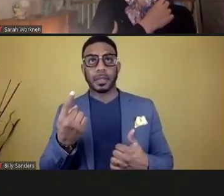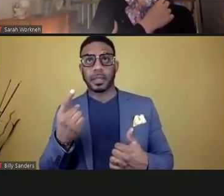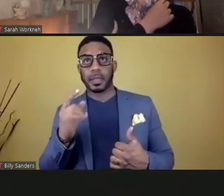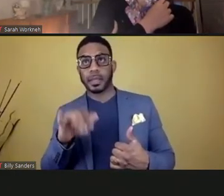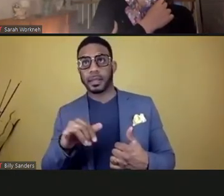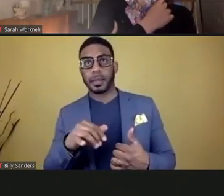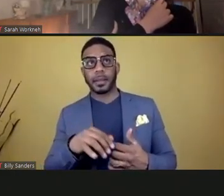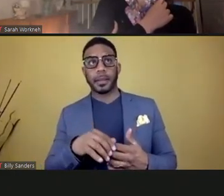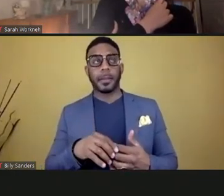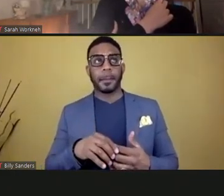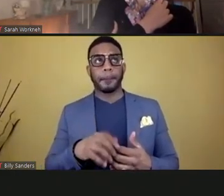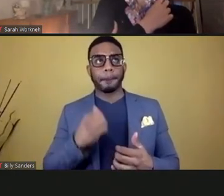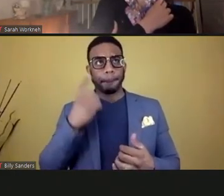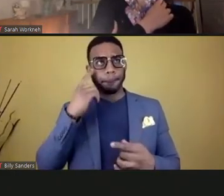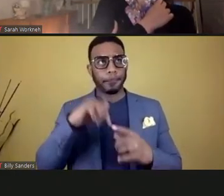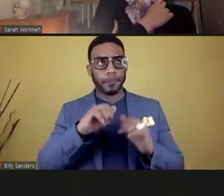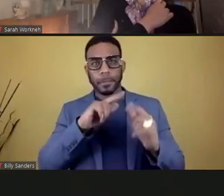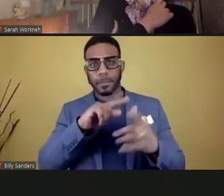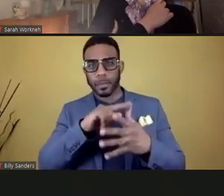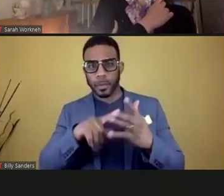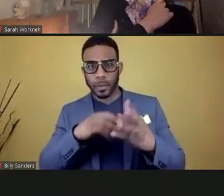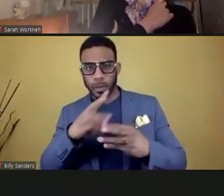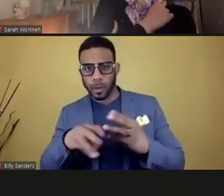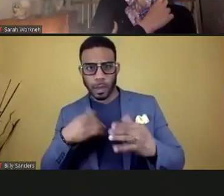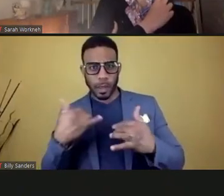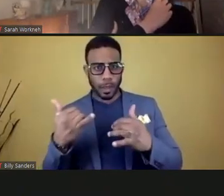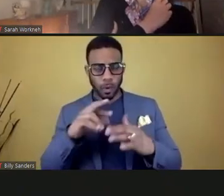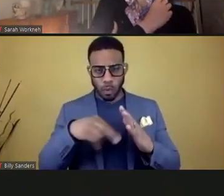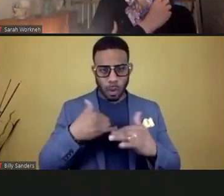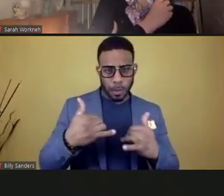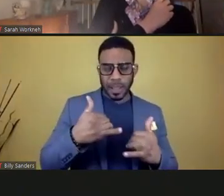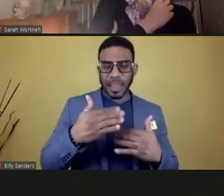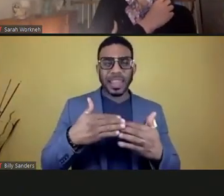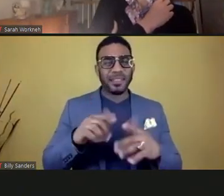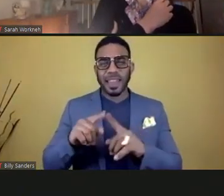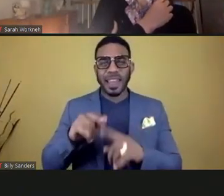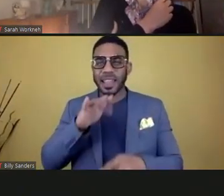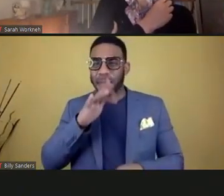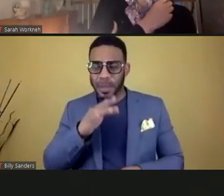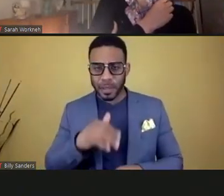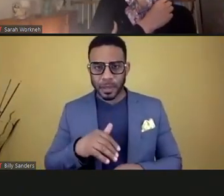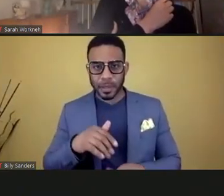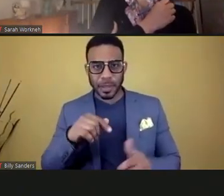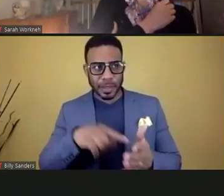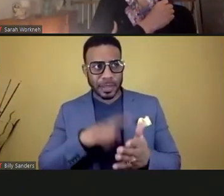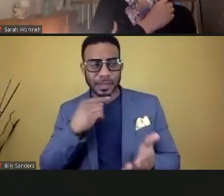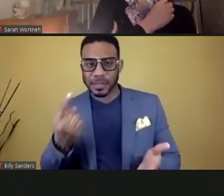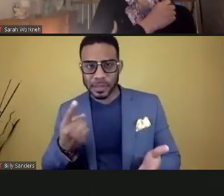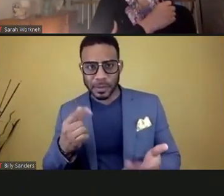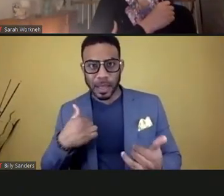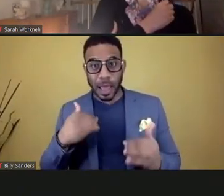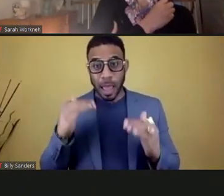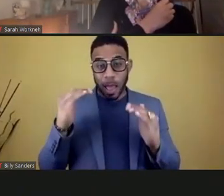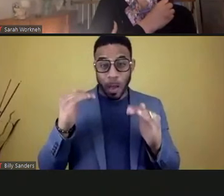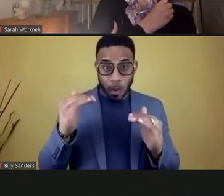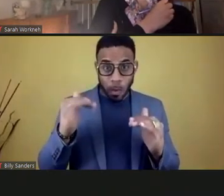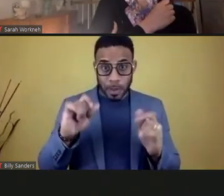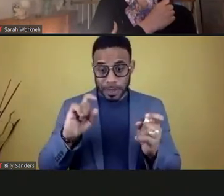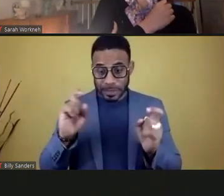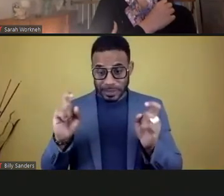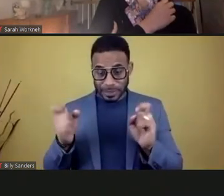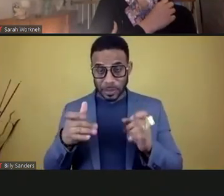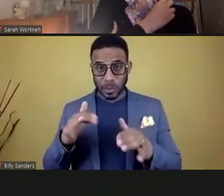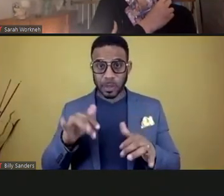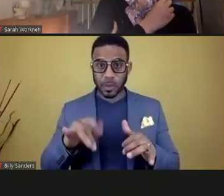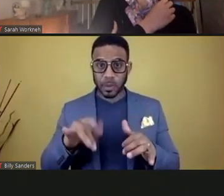that I think in all those roles that I played, even as a mother, this is something that I hope that changes the way